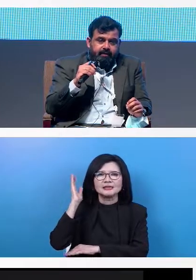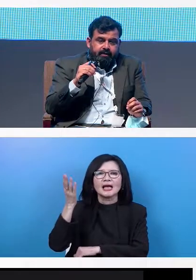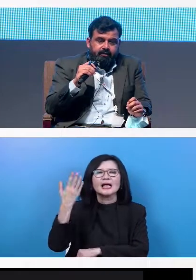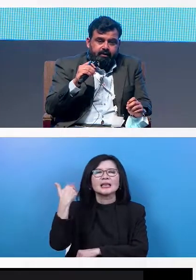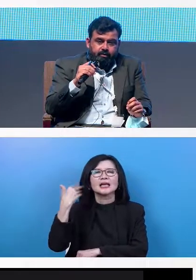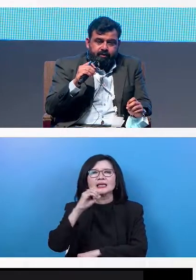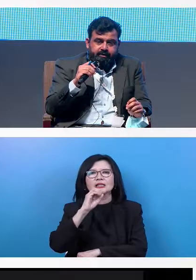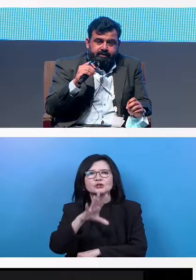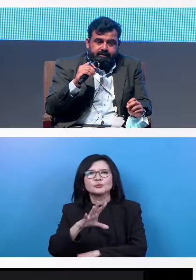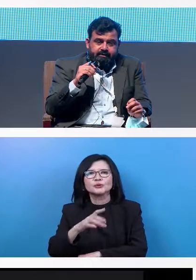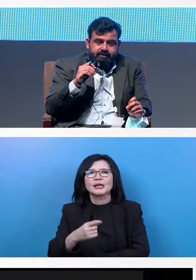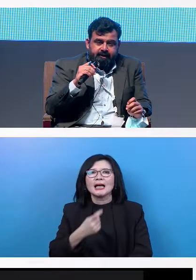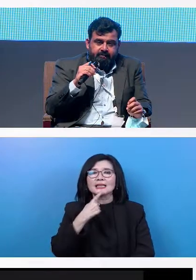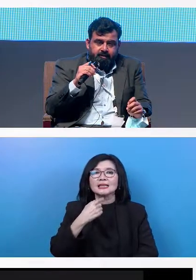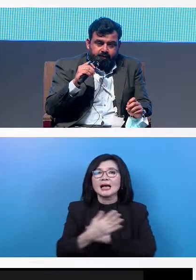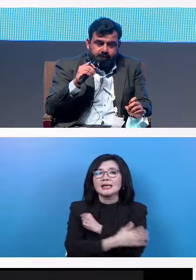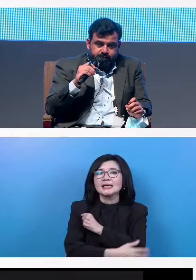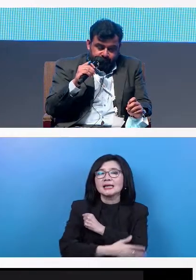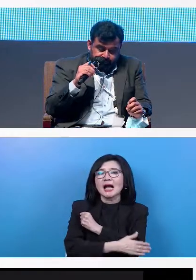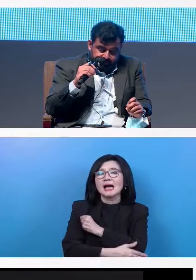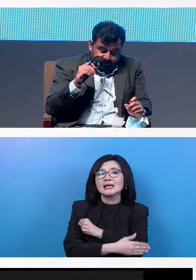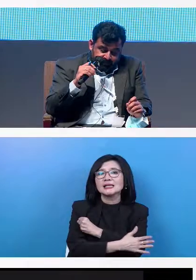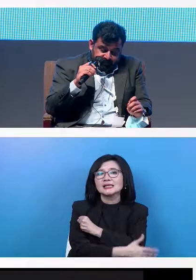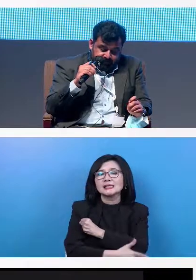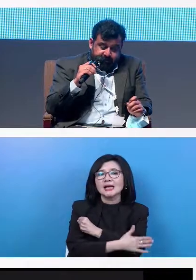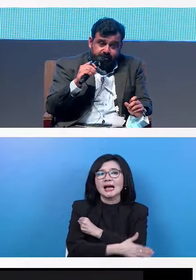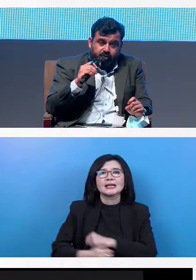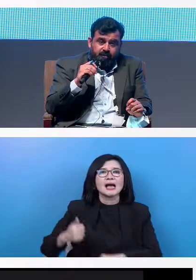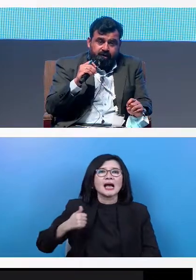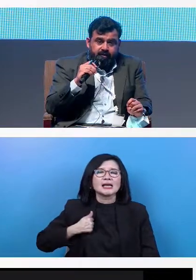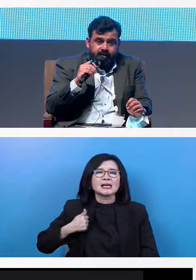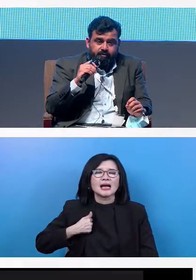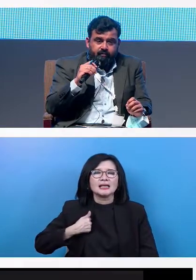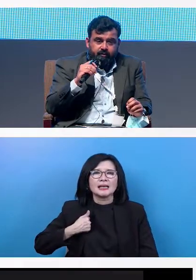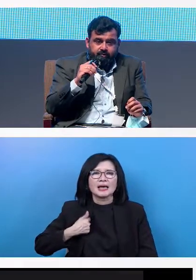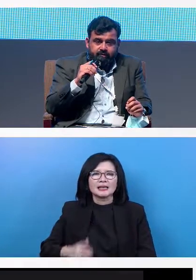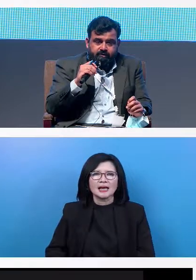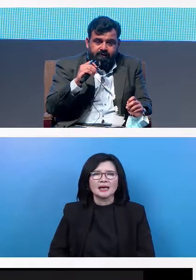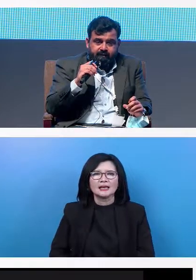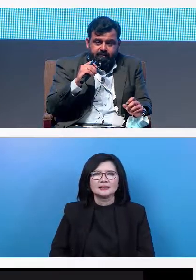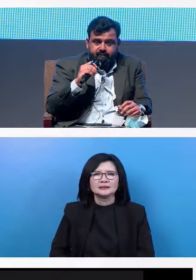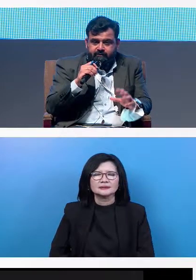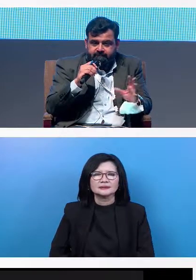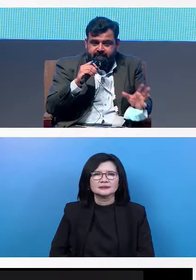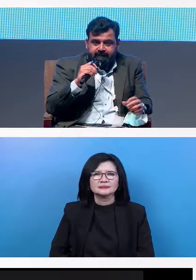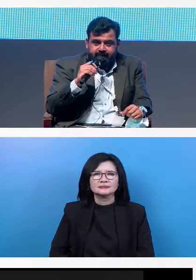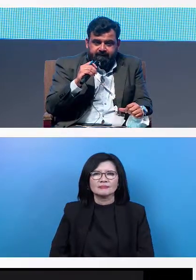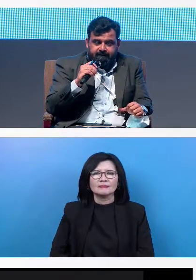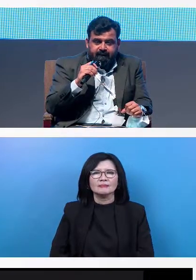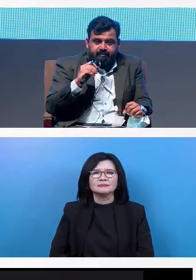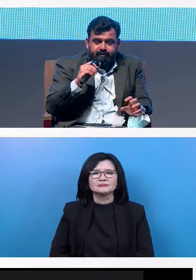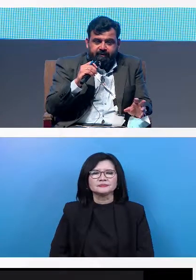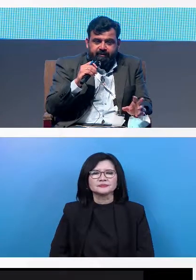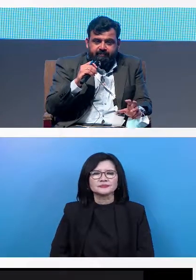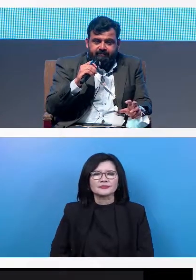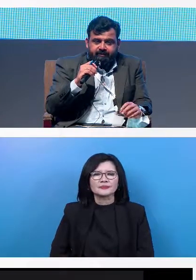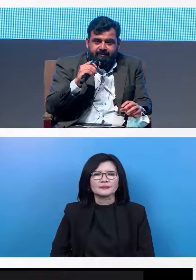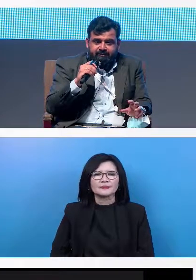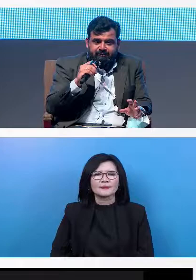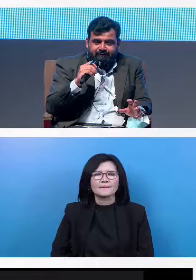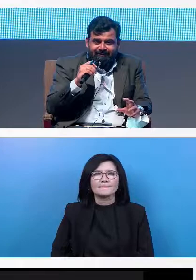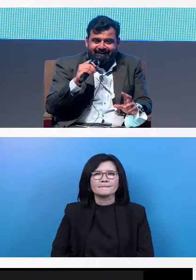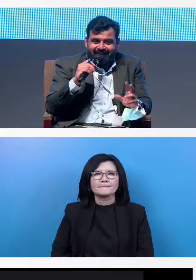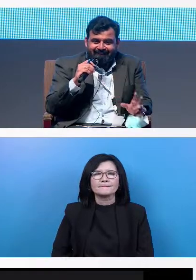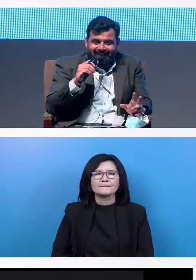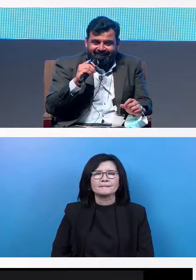Canada, on the corporators, and maybe also on the taxonomy and the green bonds or the climate bonds. But I'll give you a bit of